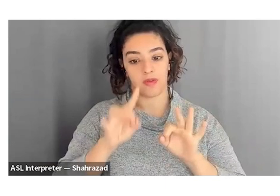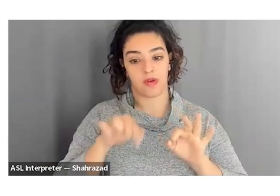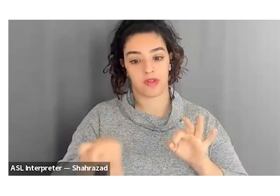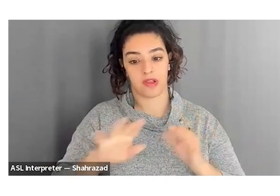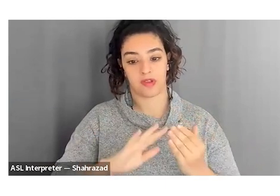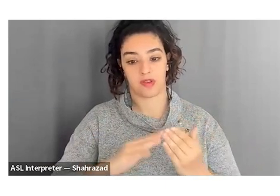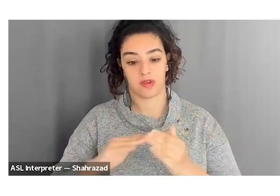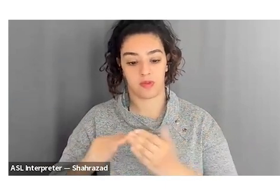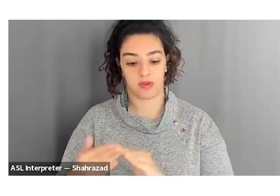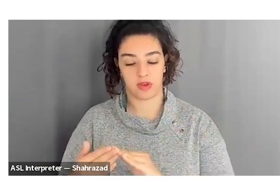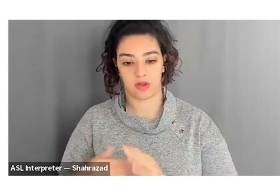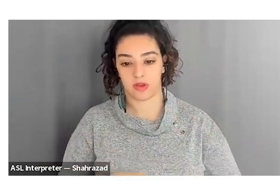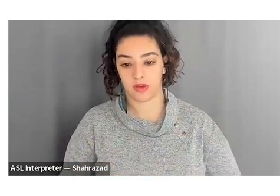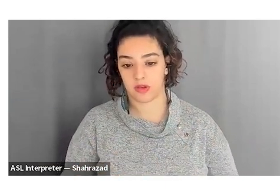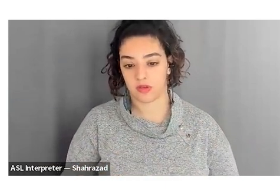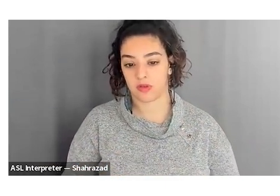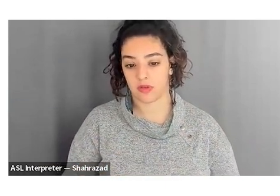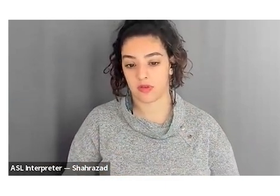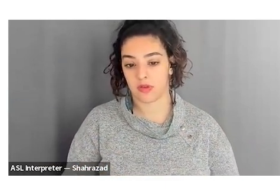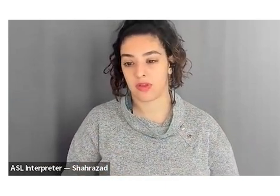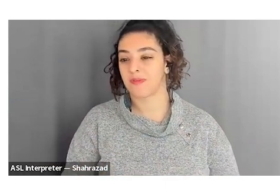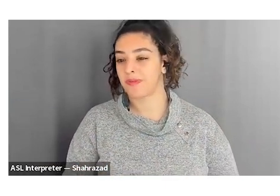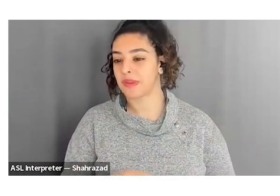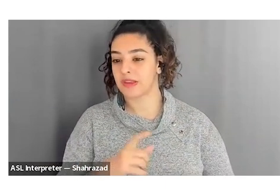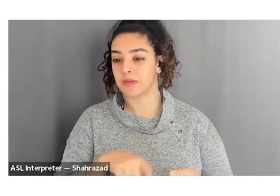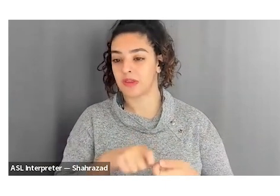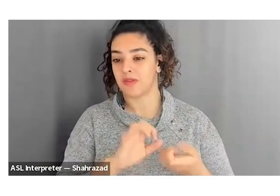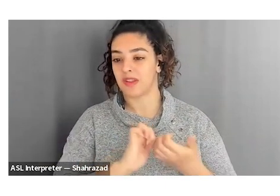in taking the lead from nature. Next slide, please.